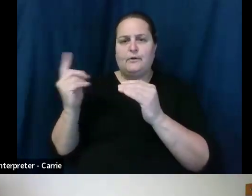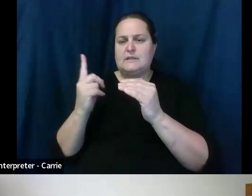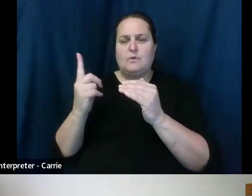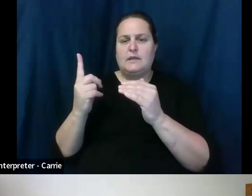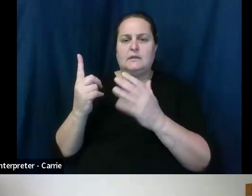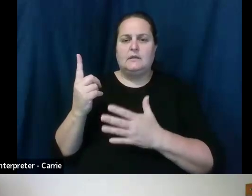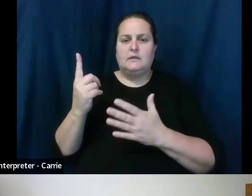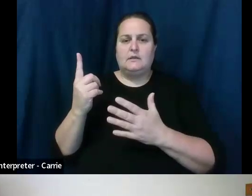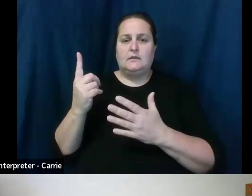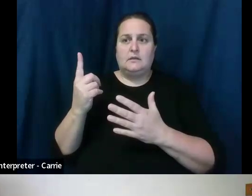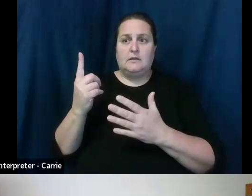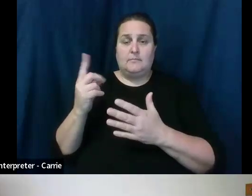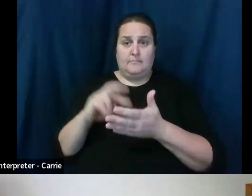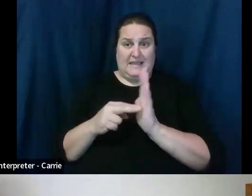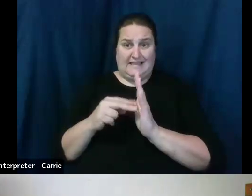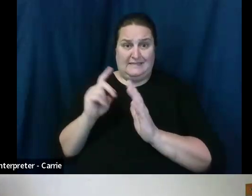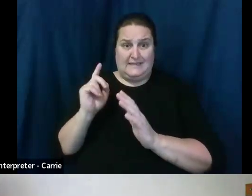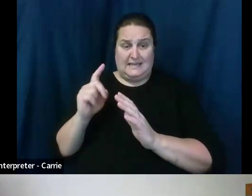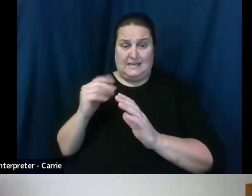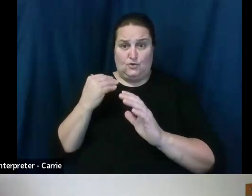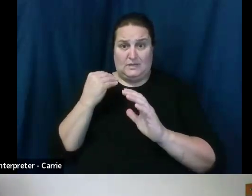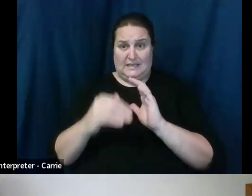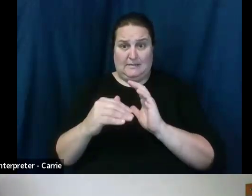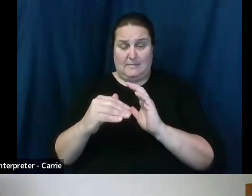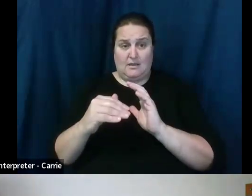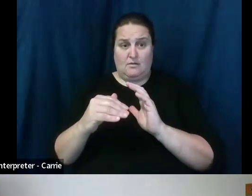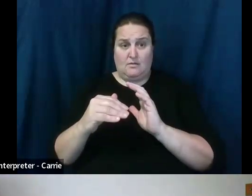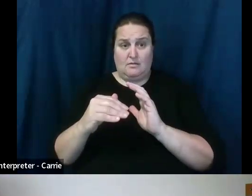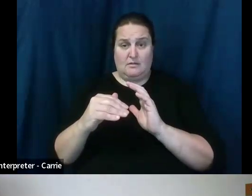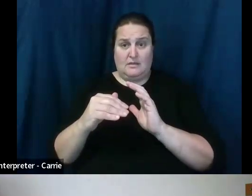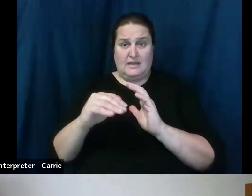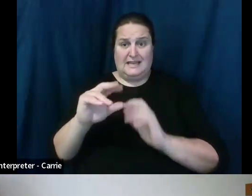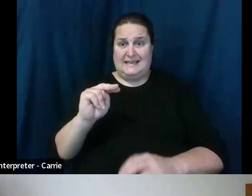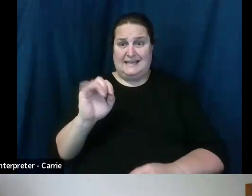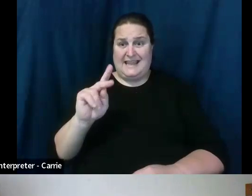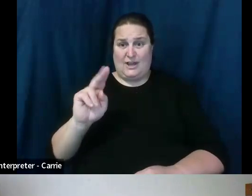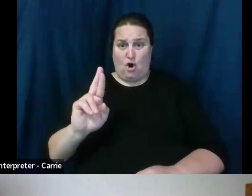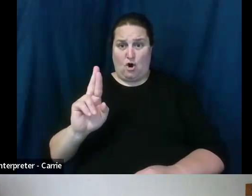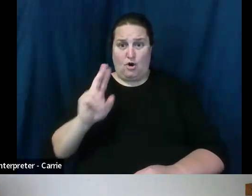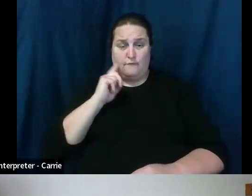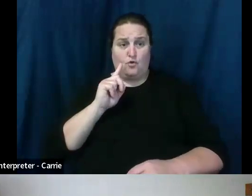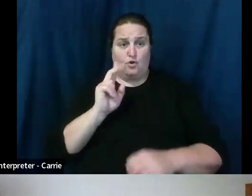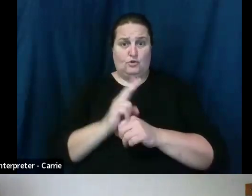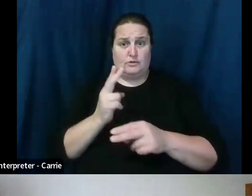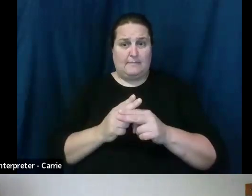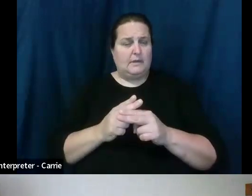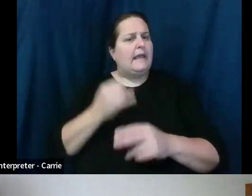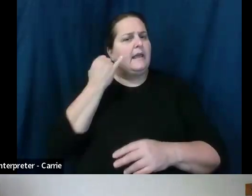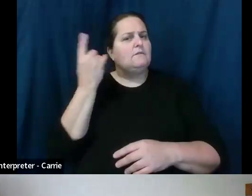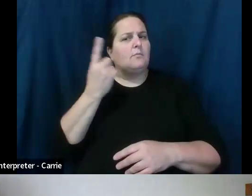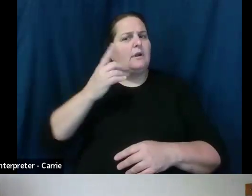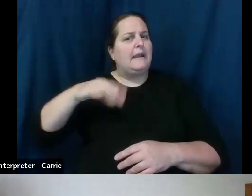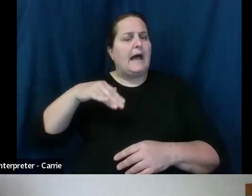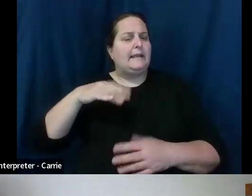support to do this, do they just need to email that other Nick to get a username, or how does somebody that hasn't attended the webinar